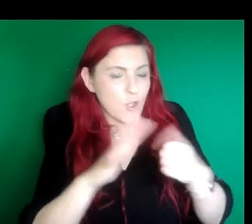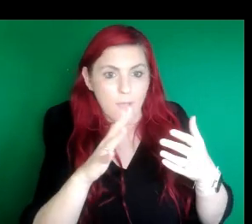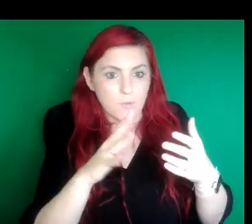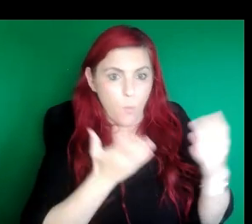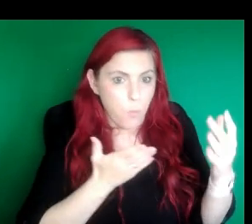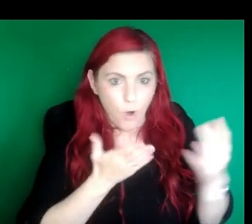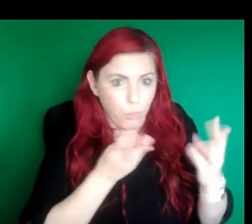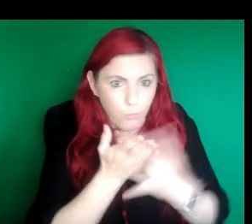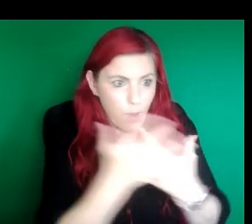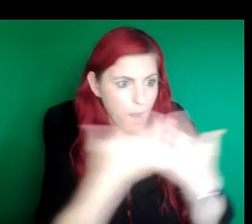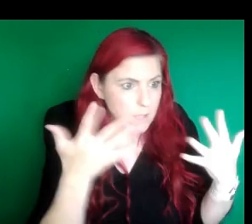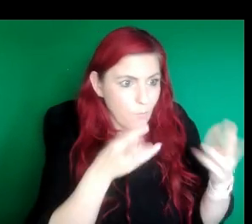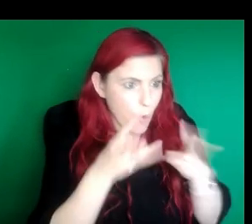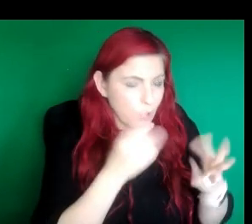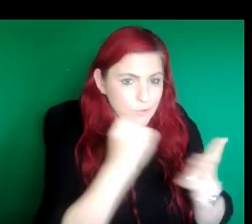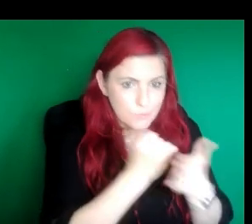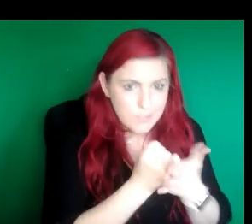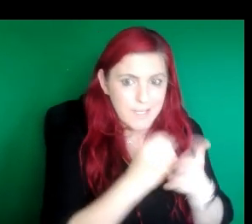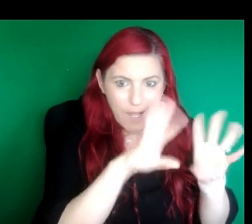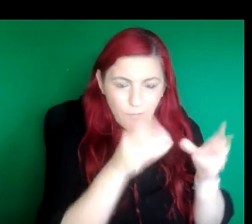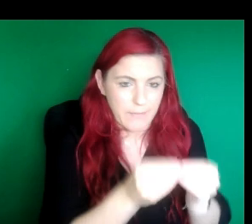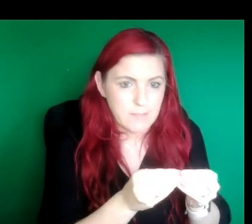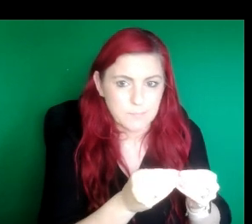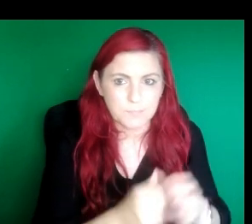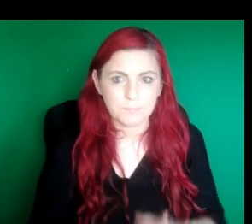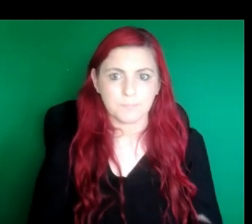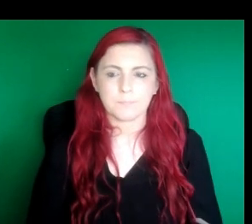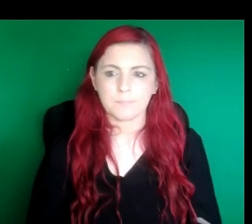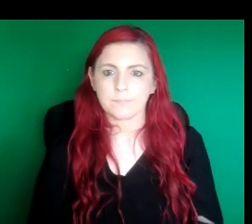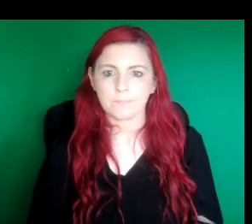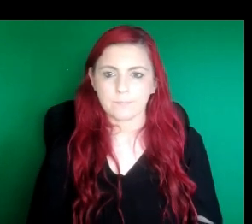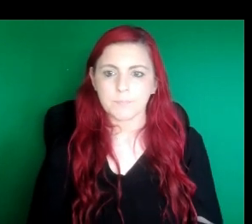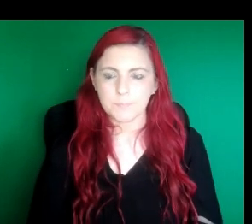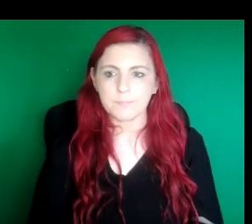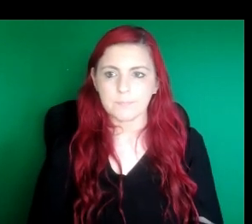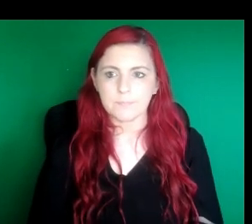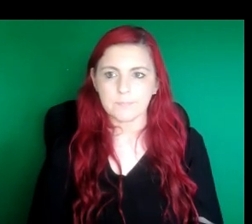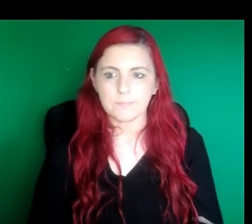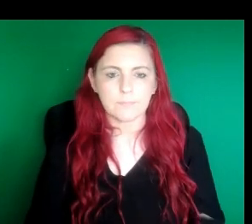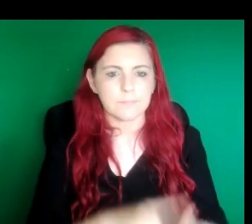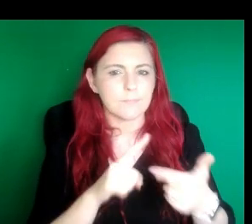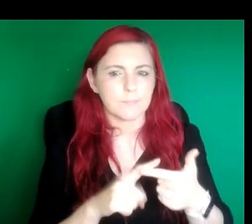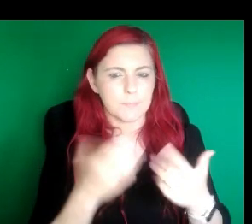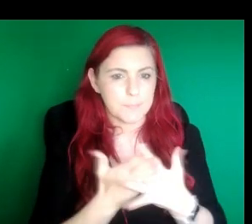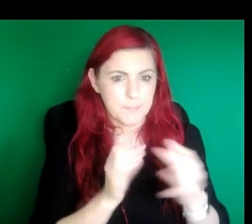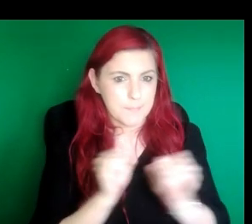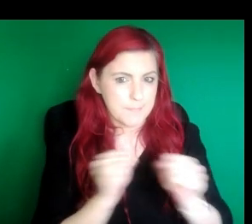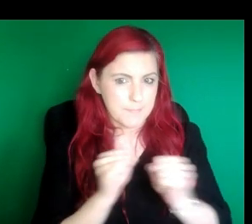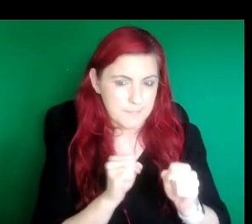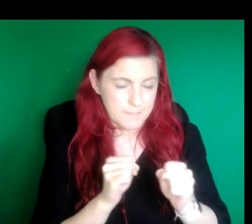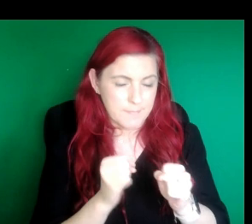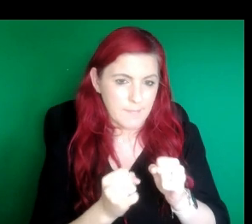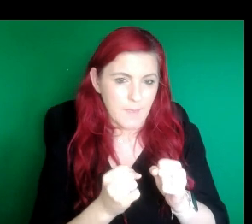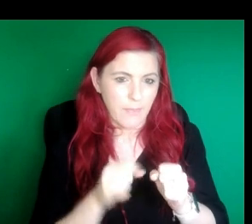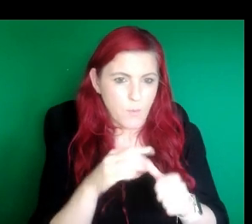reading, exams, lectures, and it can be really tough that way too. So access to services, unsurprisingly, this came